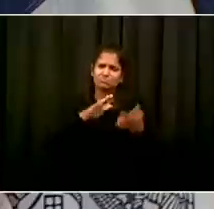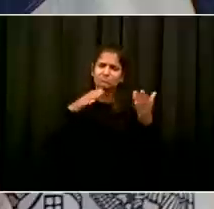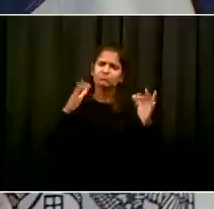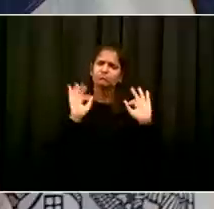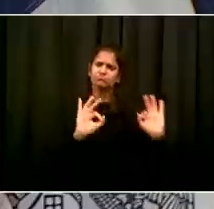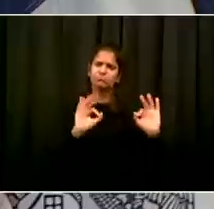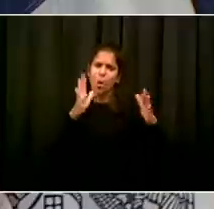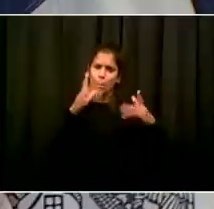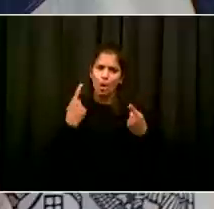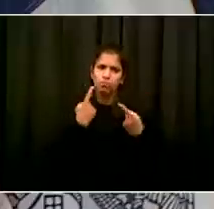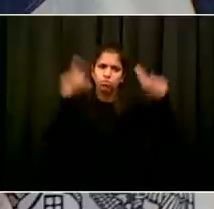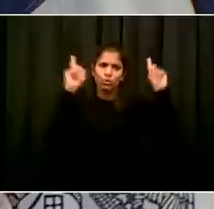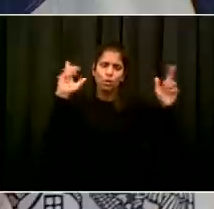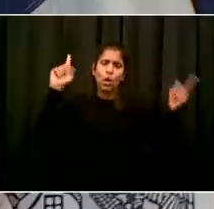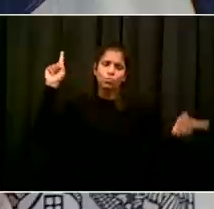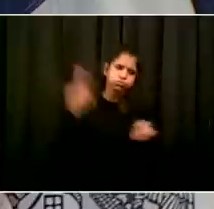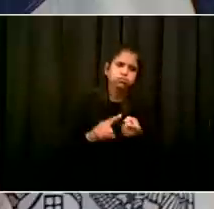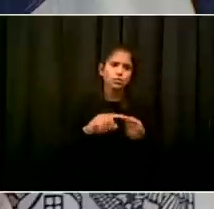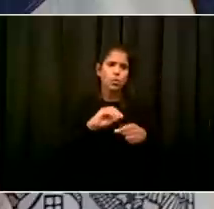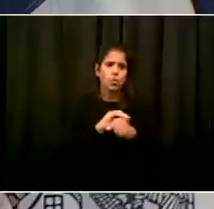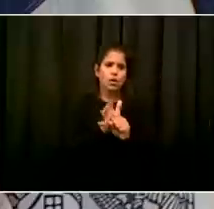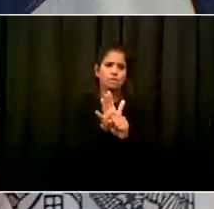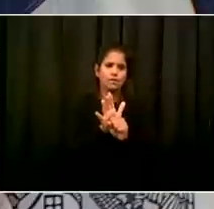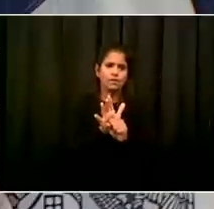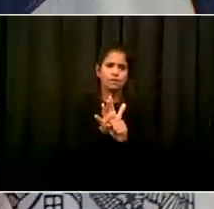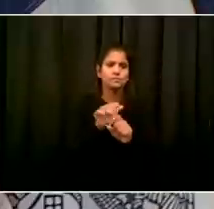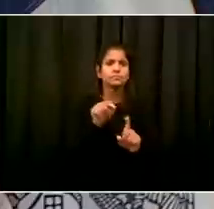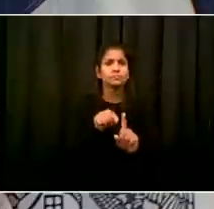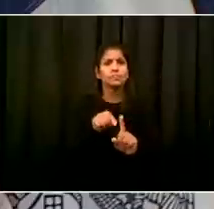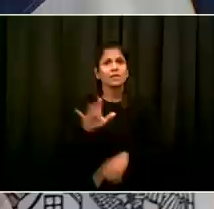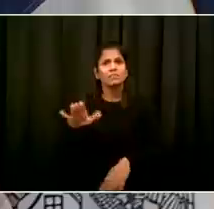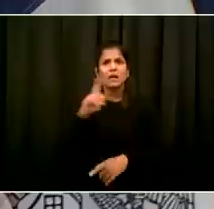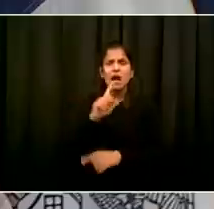layman's interpretation. But Dr. Varma, Dr. Choksi, you want to speak to that?